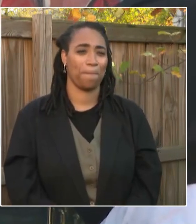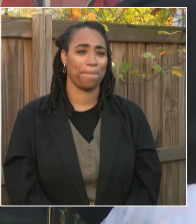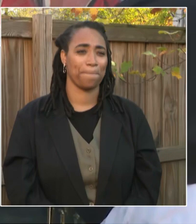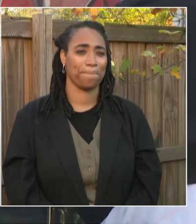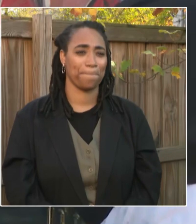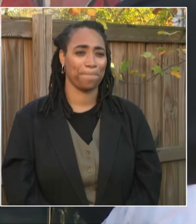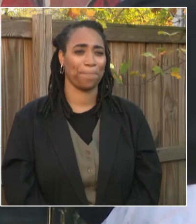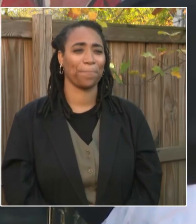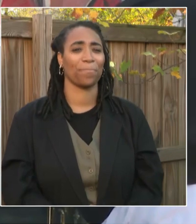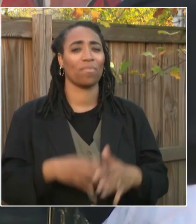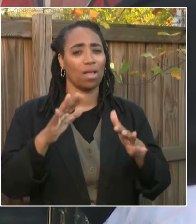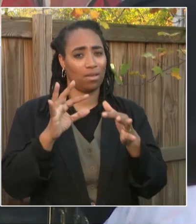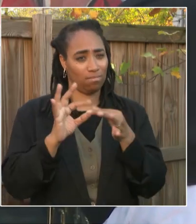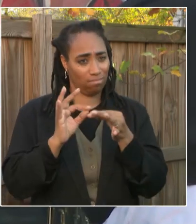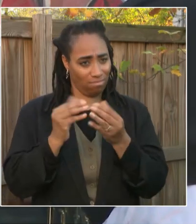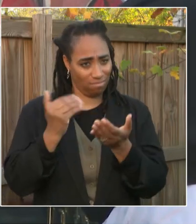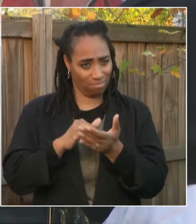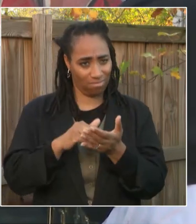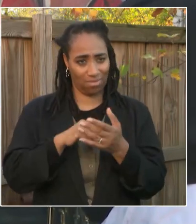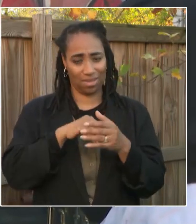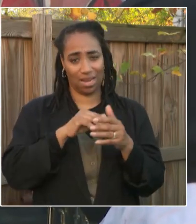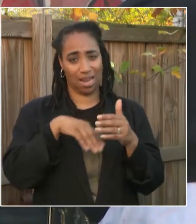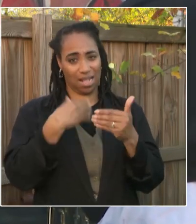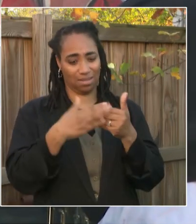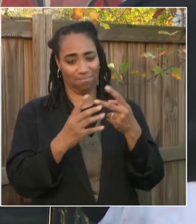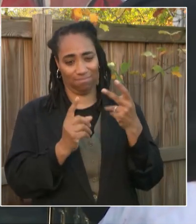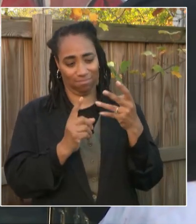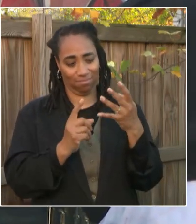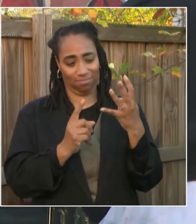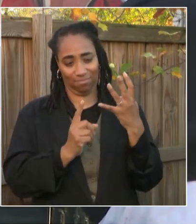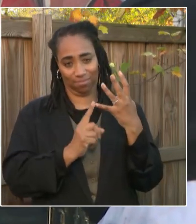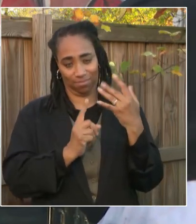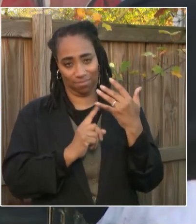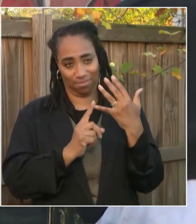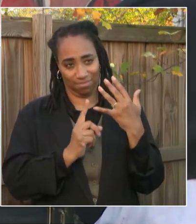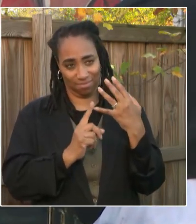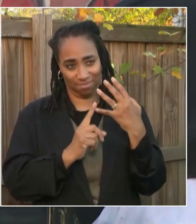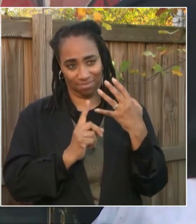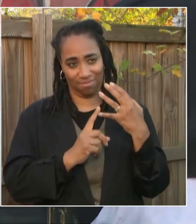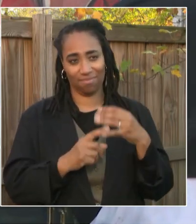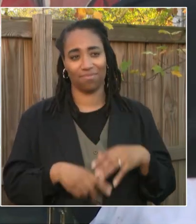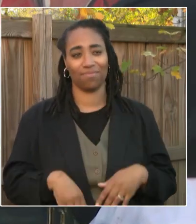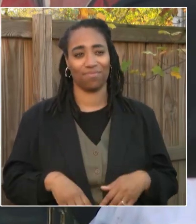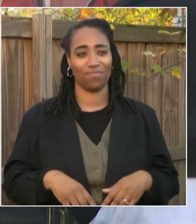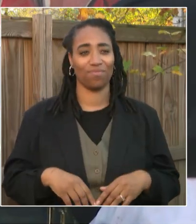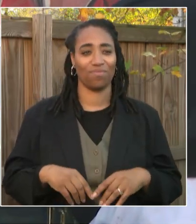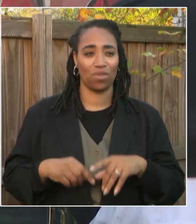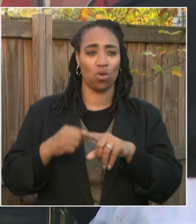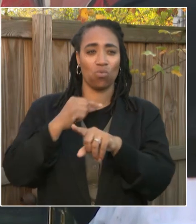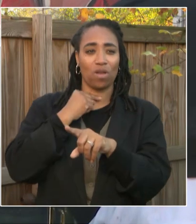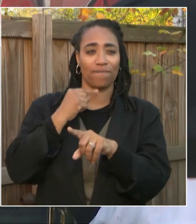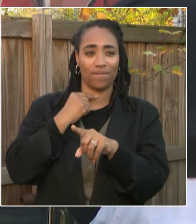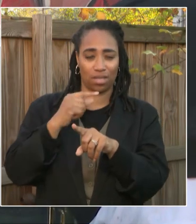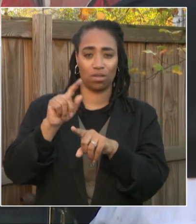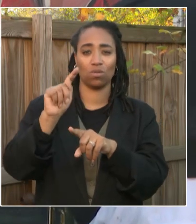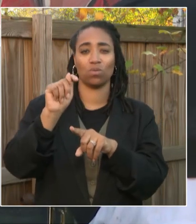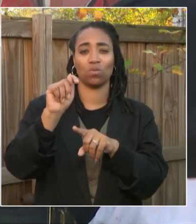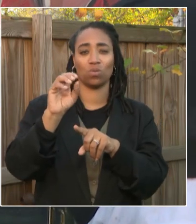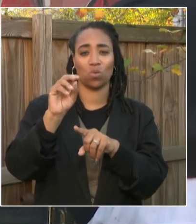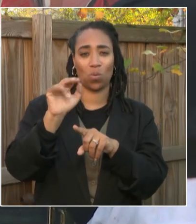word about the next speaker who's coming up. I'm sure Reverend Tony Lee will add to this.